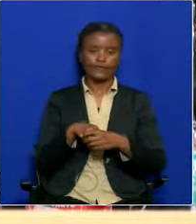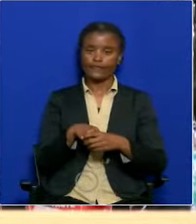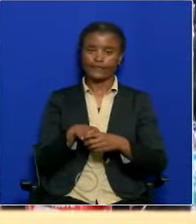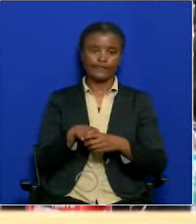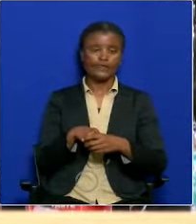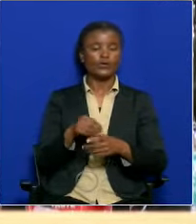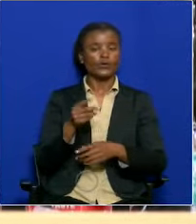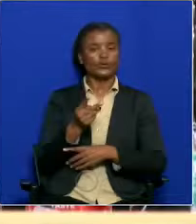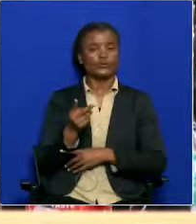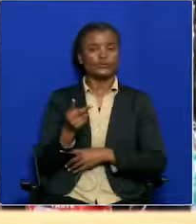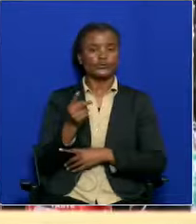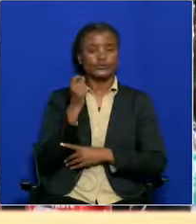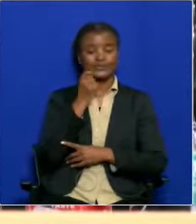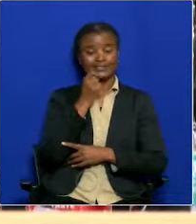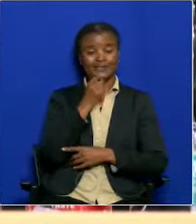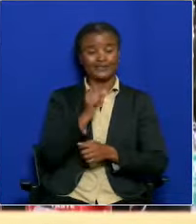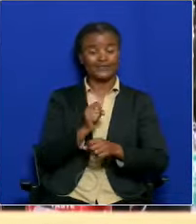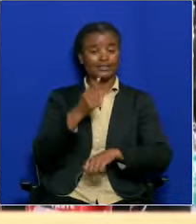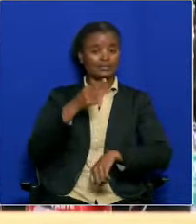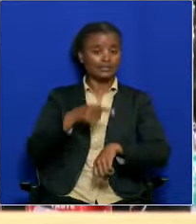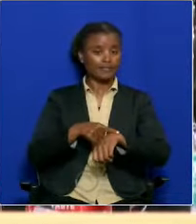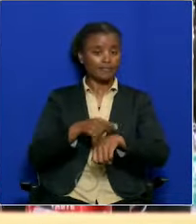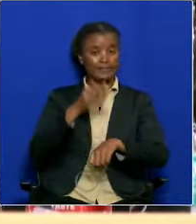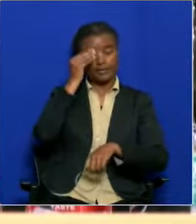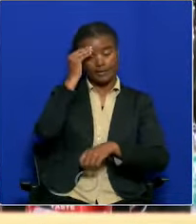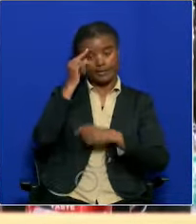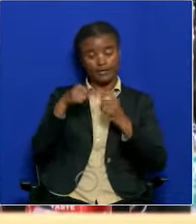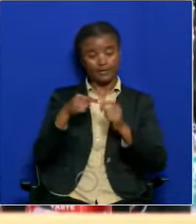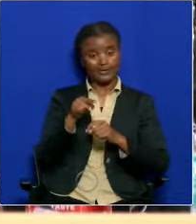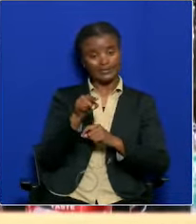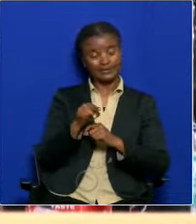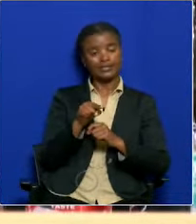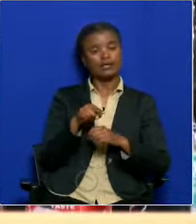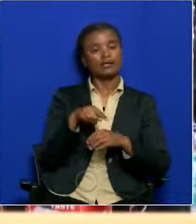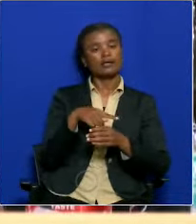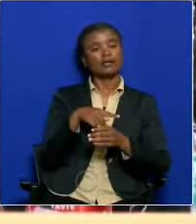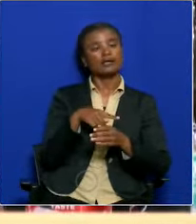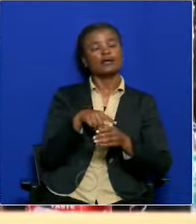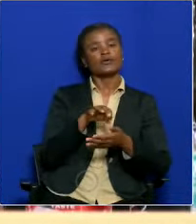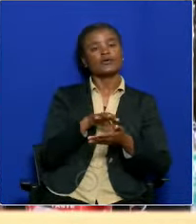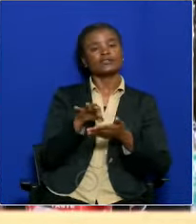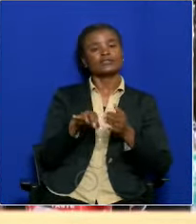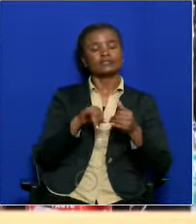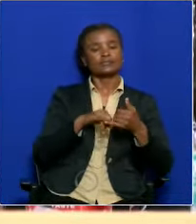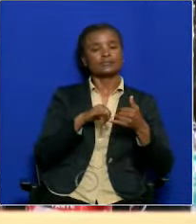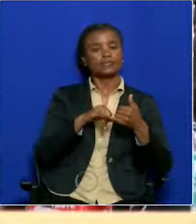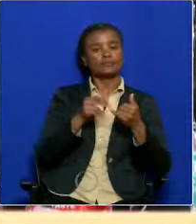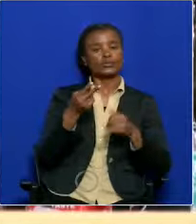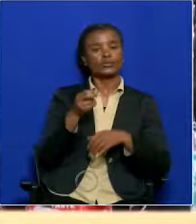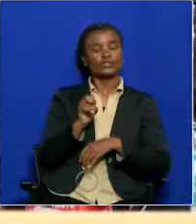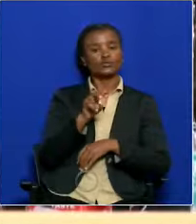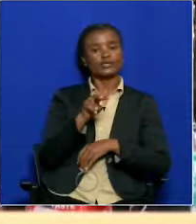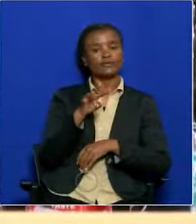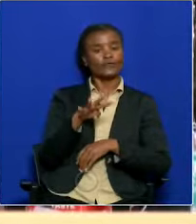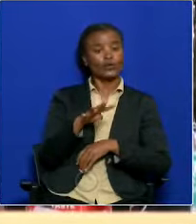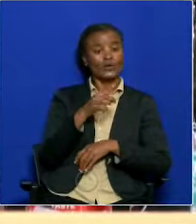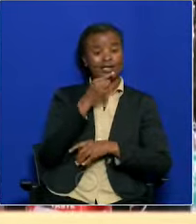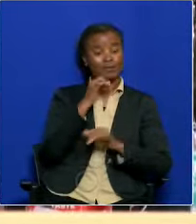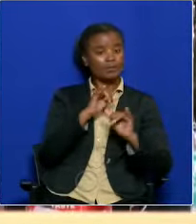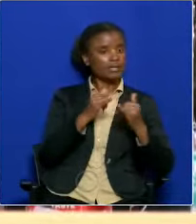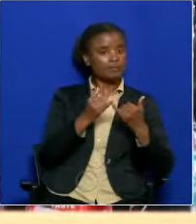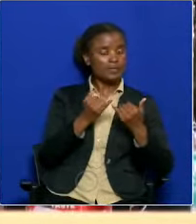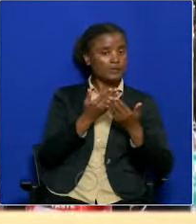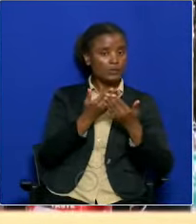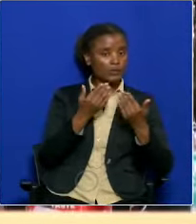about the contract in September 2024, and then you didn't even know the name of the company. You found out the name of the company when you were